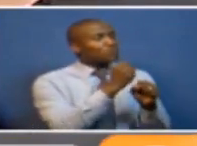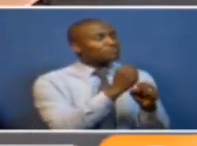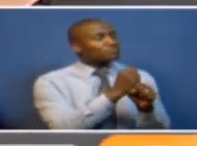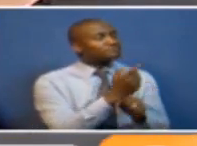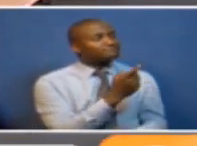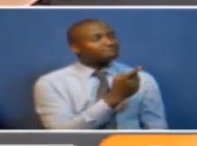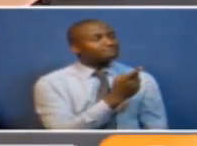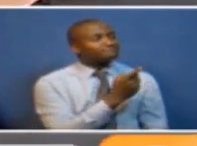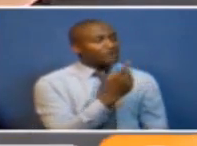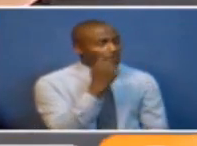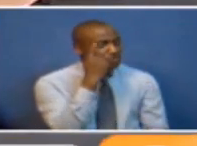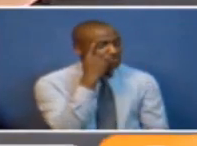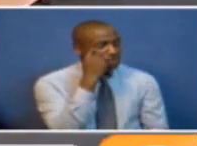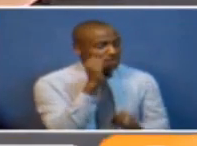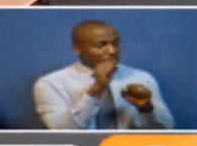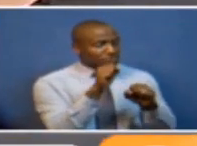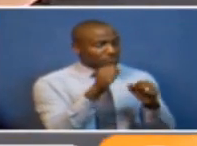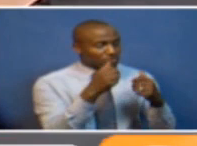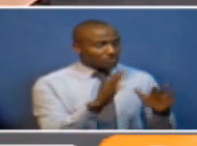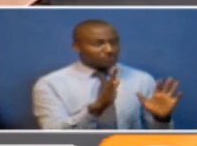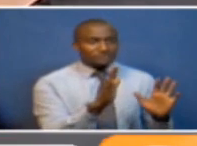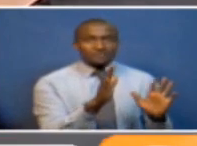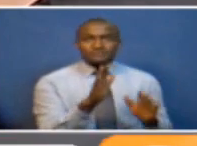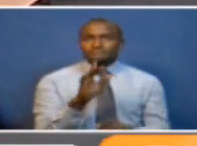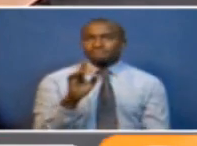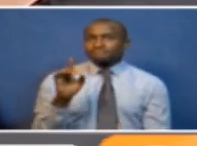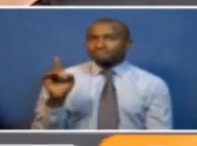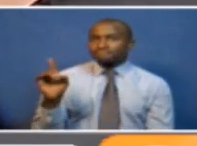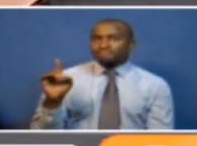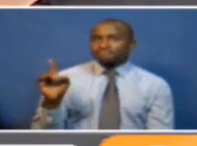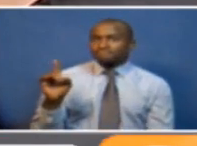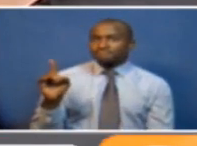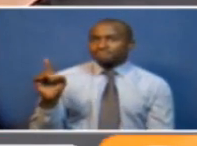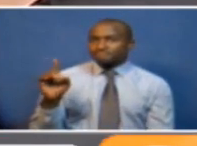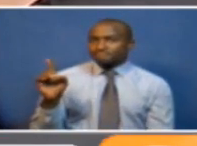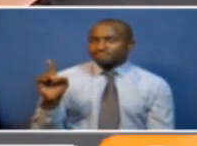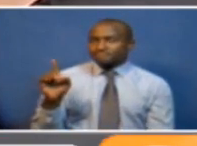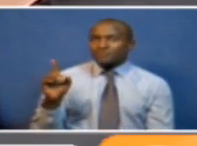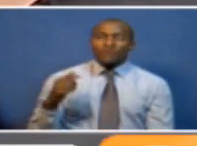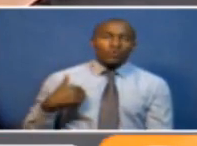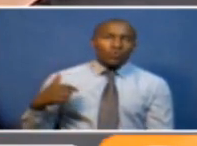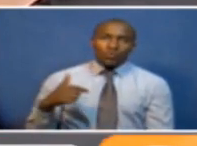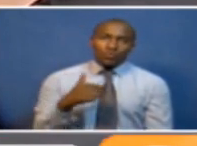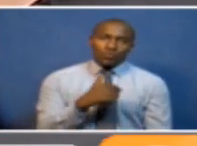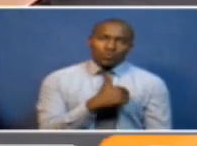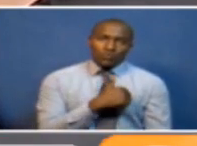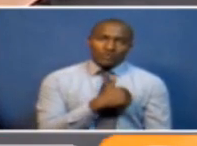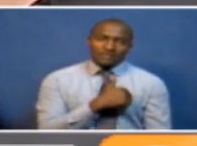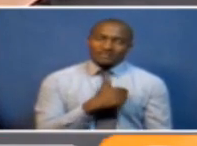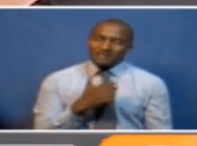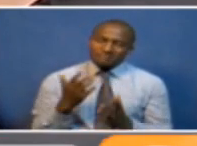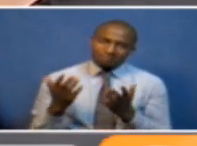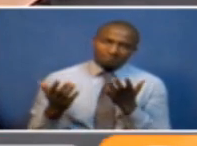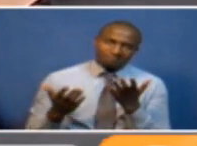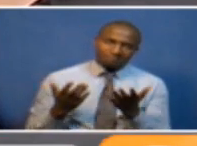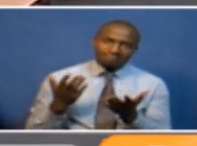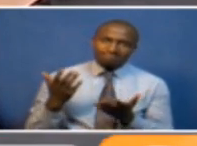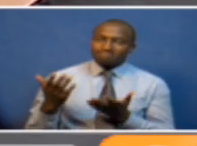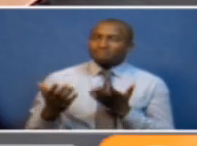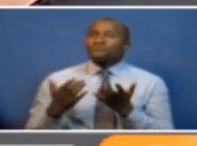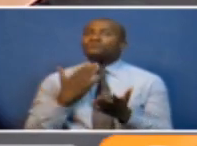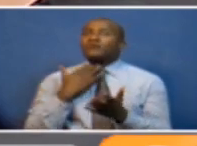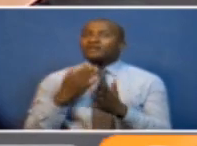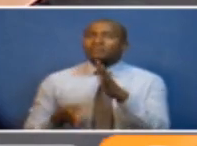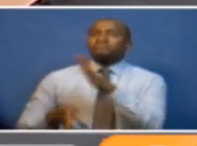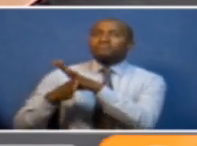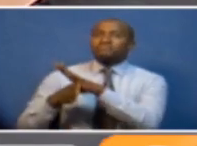case? Do you think so? I don't think that that's not where we are. We are not operating in the space of heads